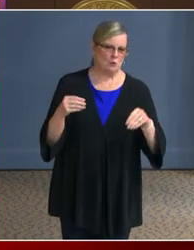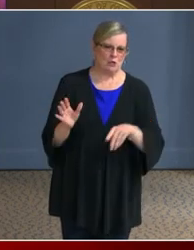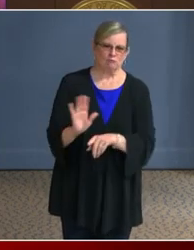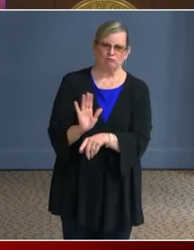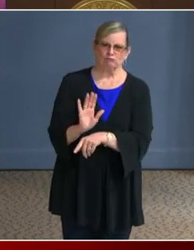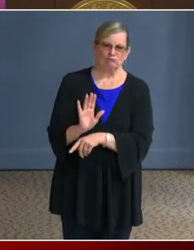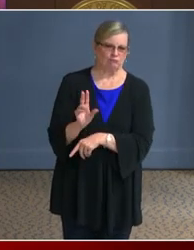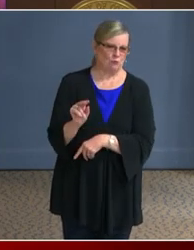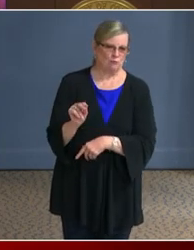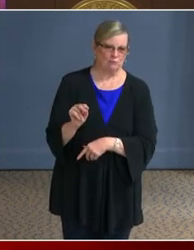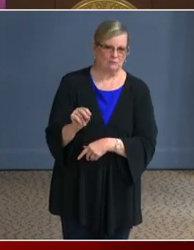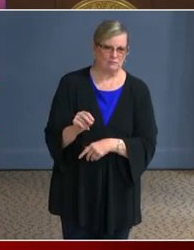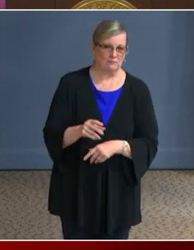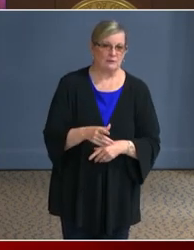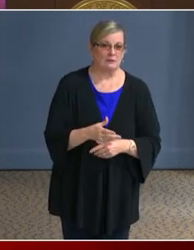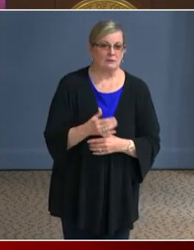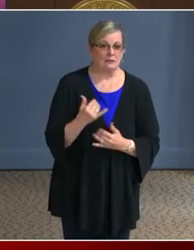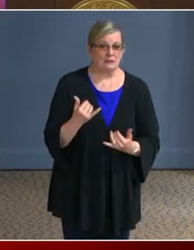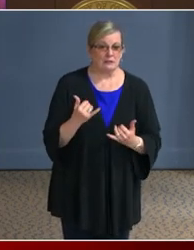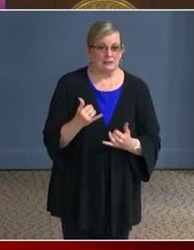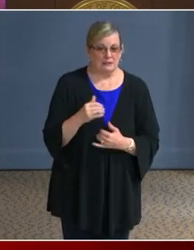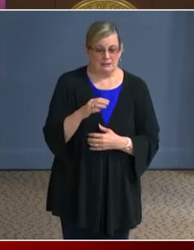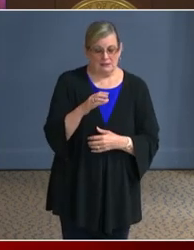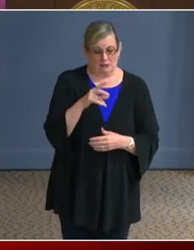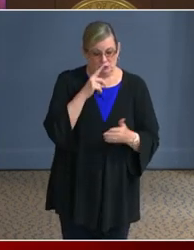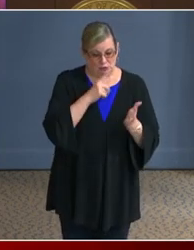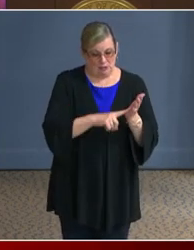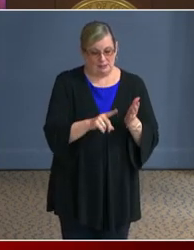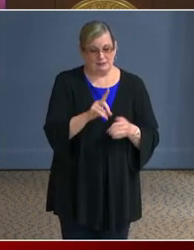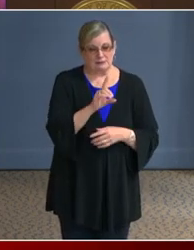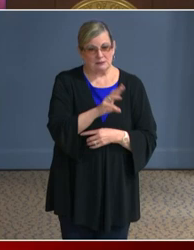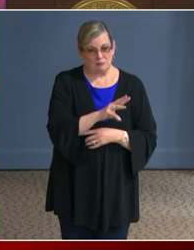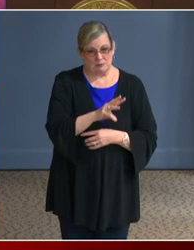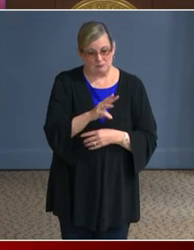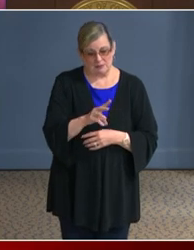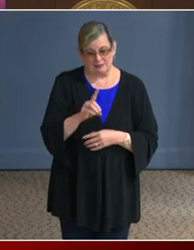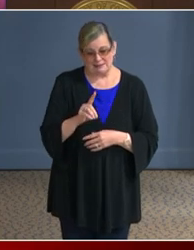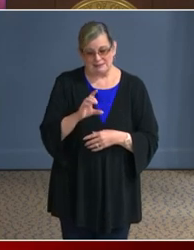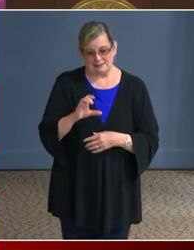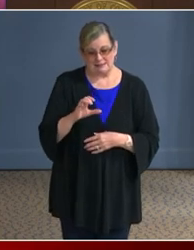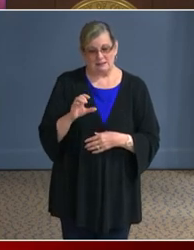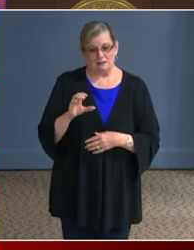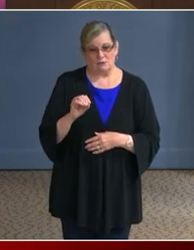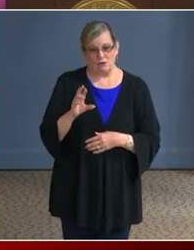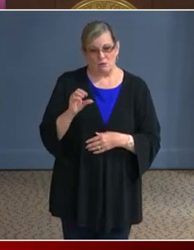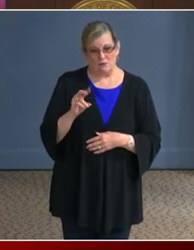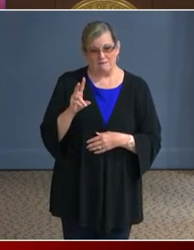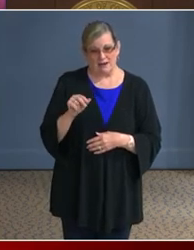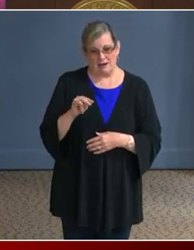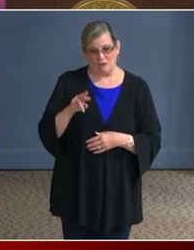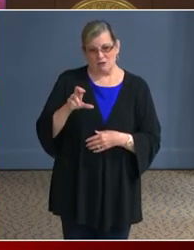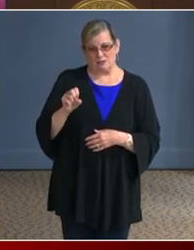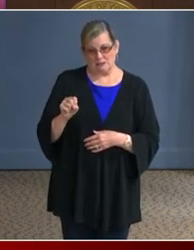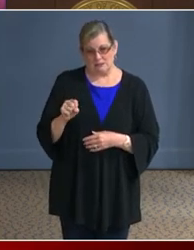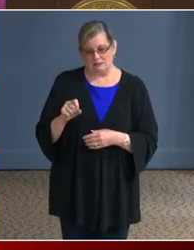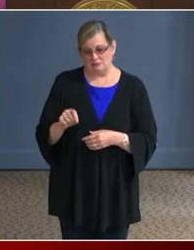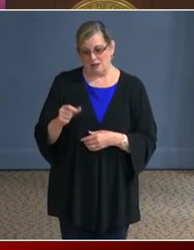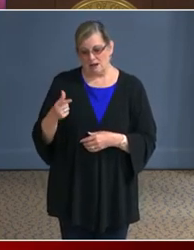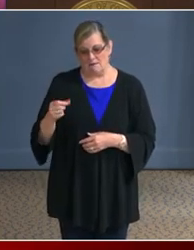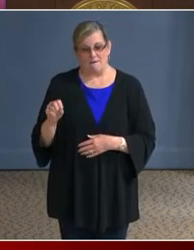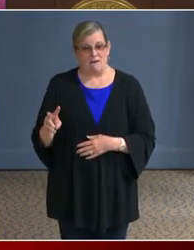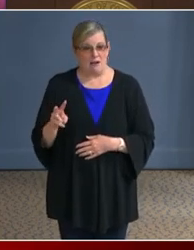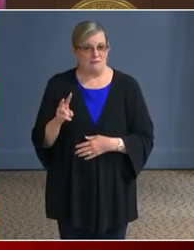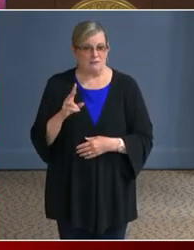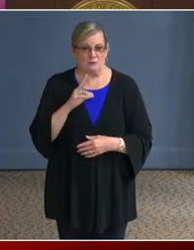coronavirus.dc.gov these signs. I know the business community will come up with their own signs as well. So a business may require